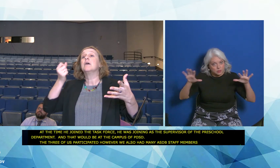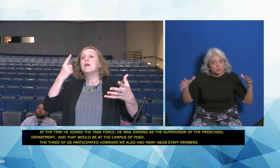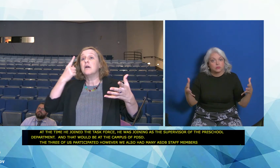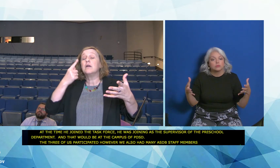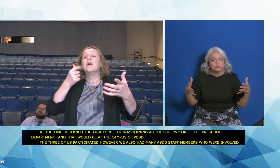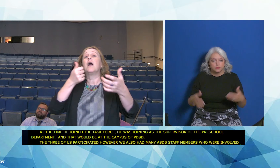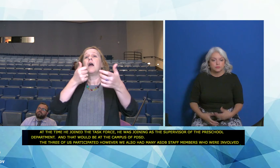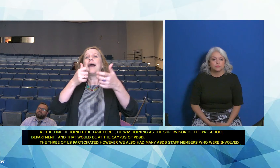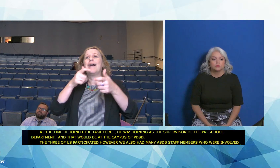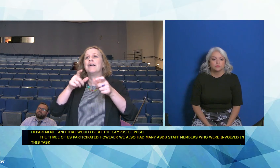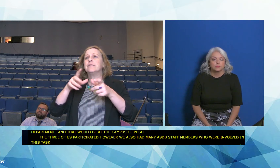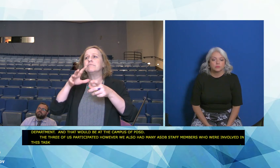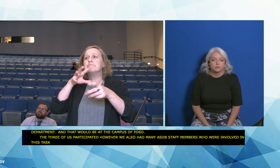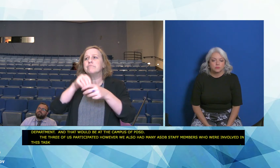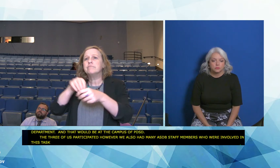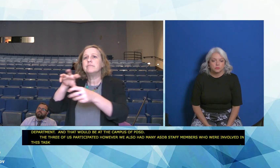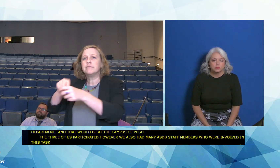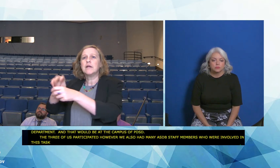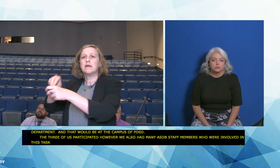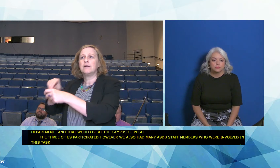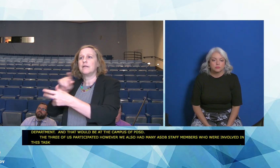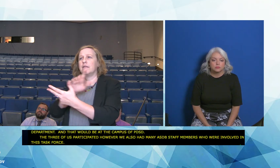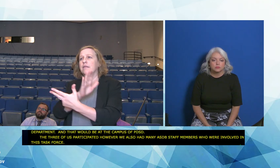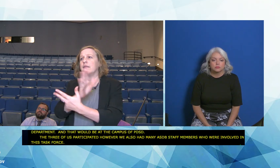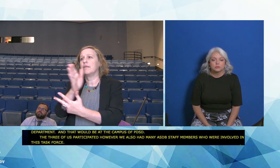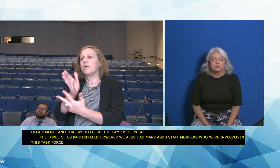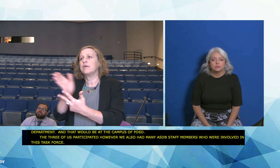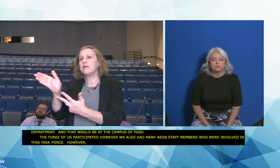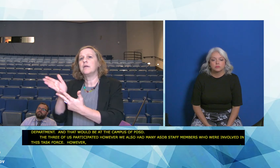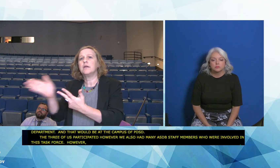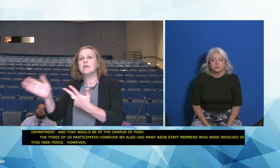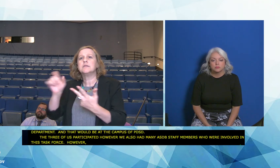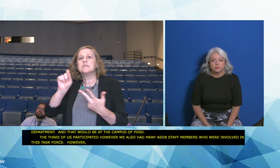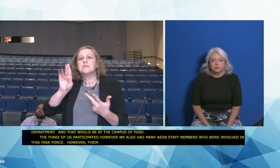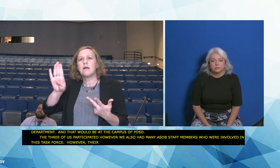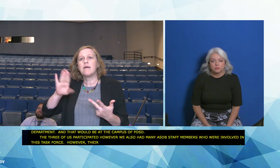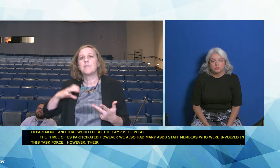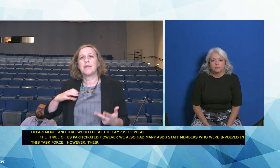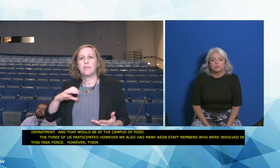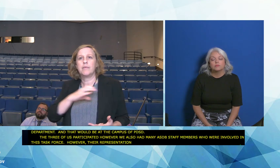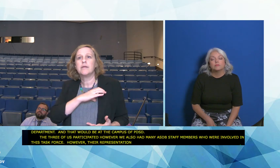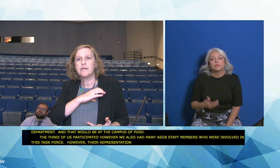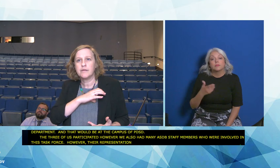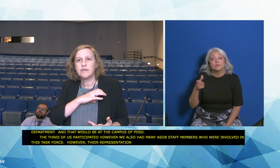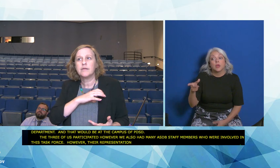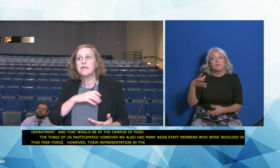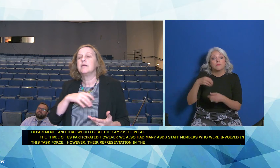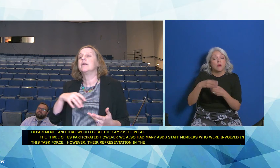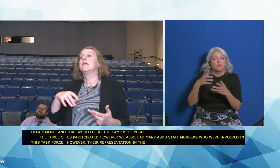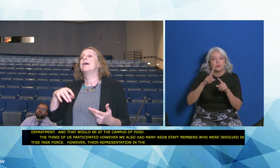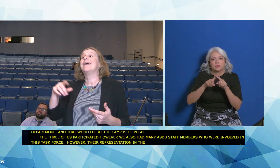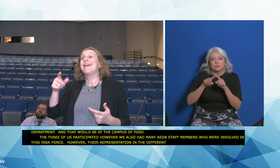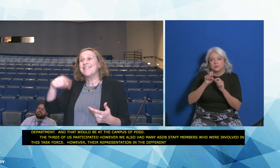task force. However, their representation in the different subcommittees